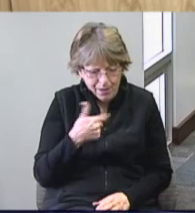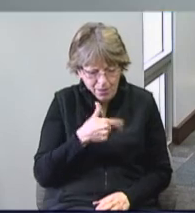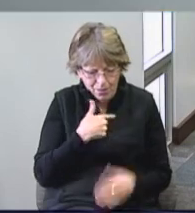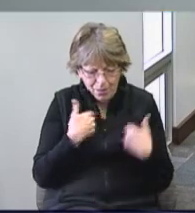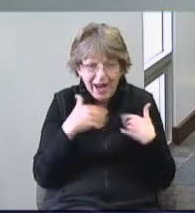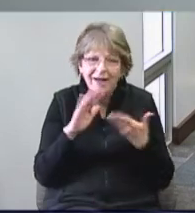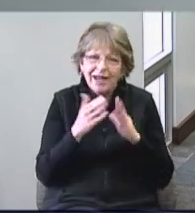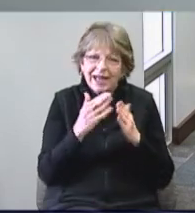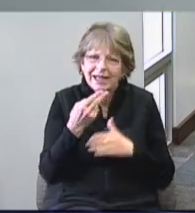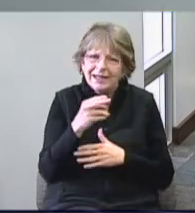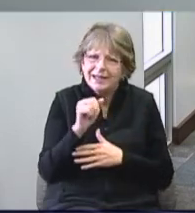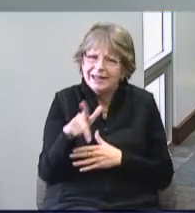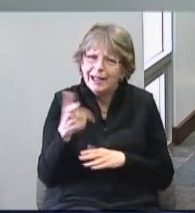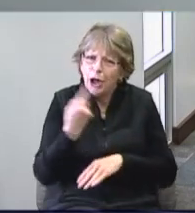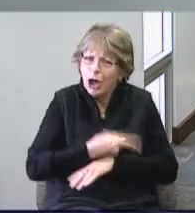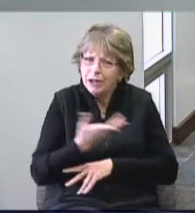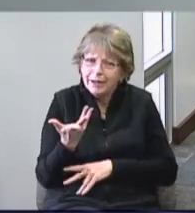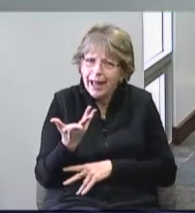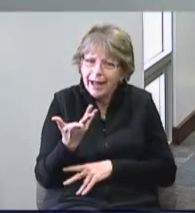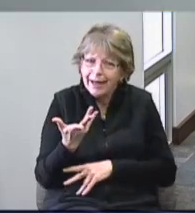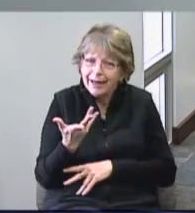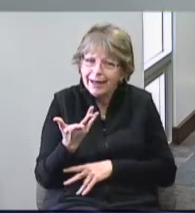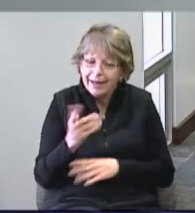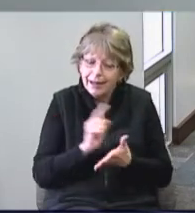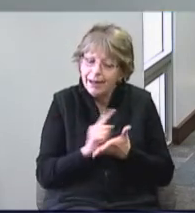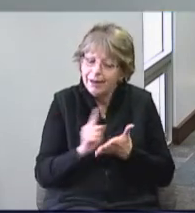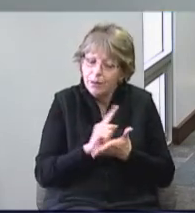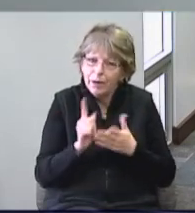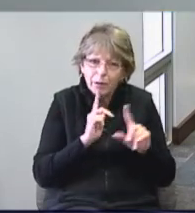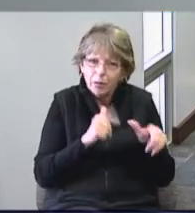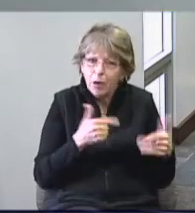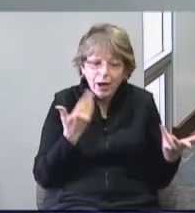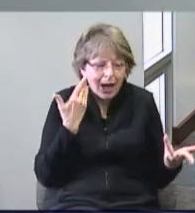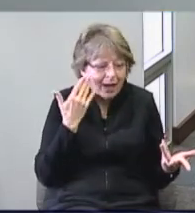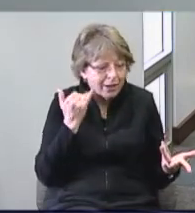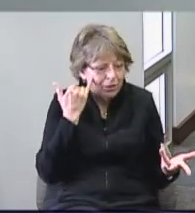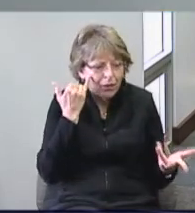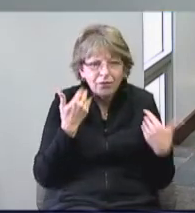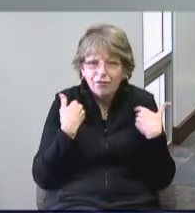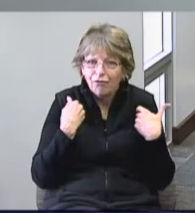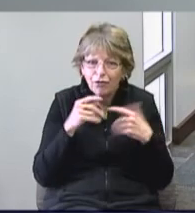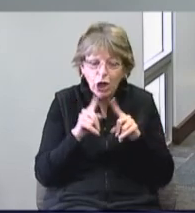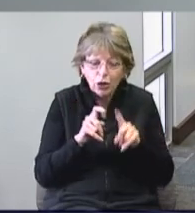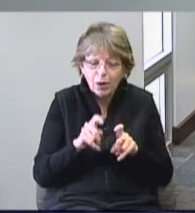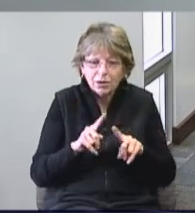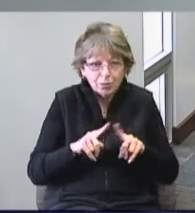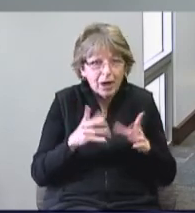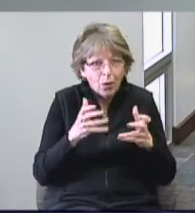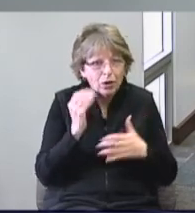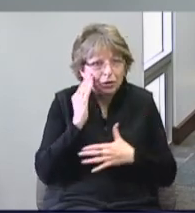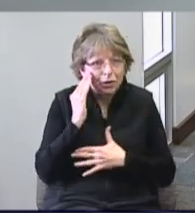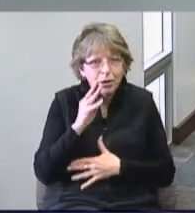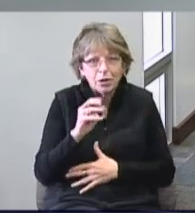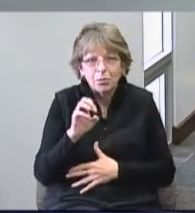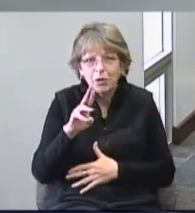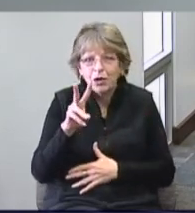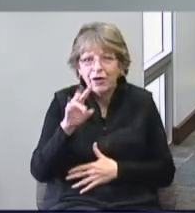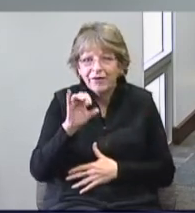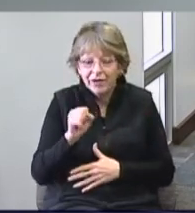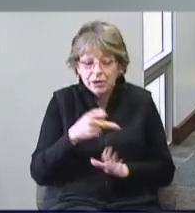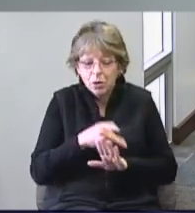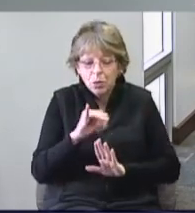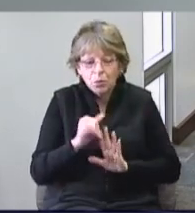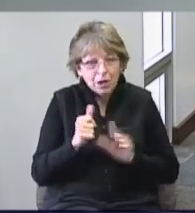I didn't know if I sent out a fairly lengthy weekly report, if there were any questions, but just to, you're aware on the Mervis project, we continue